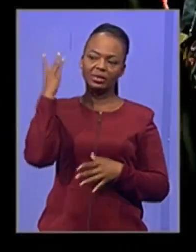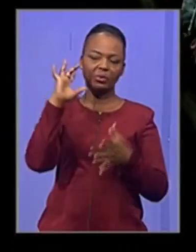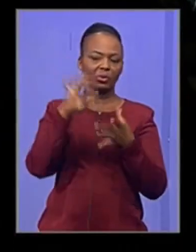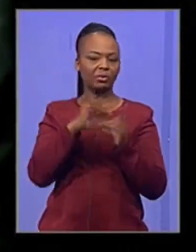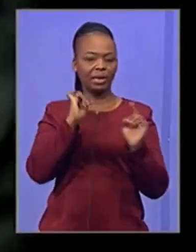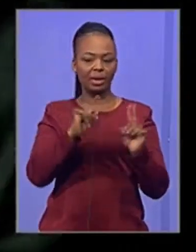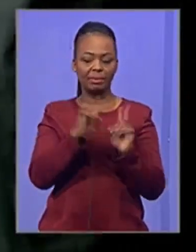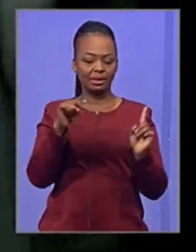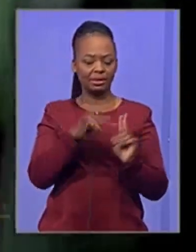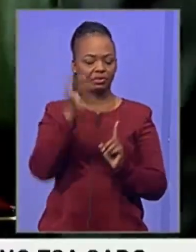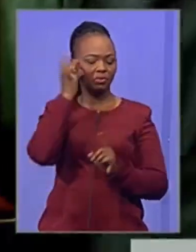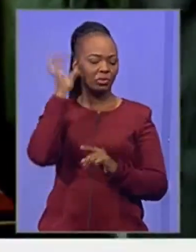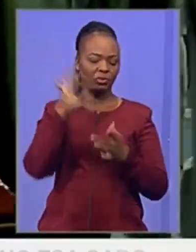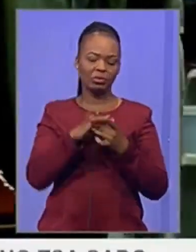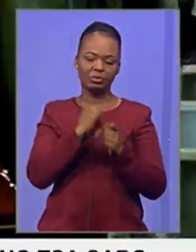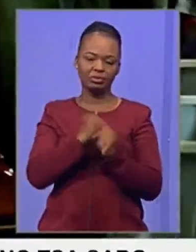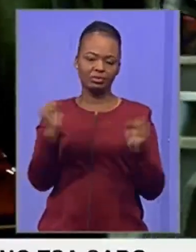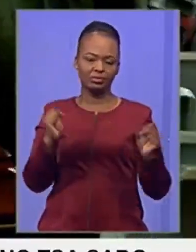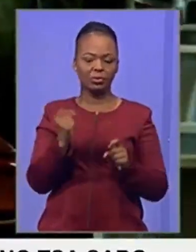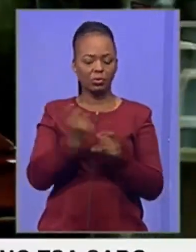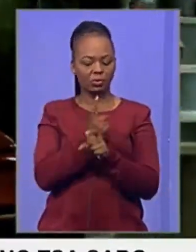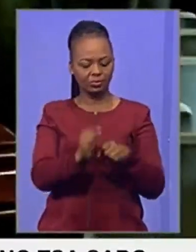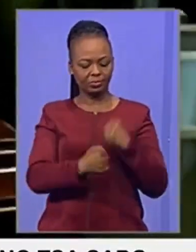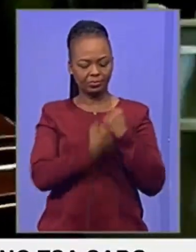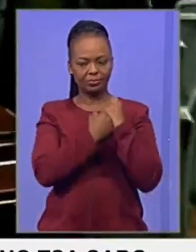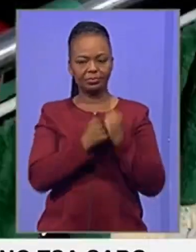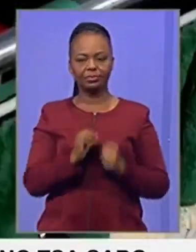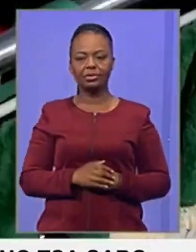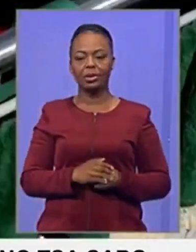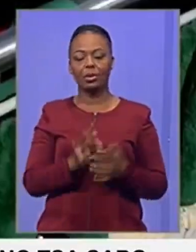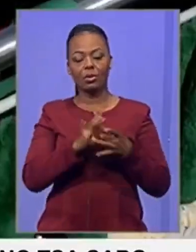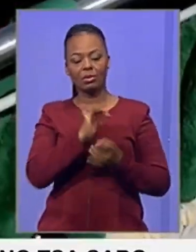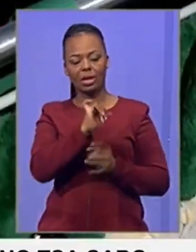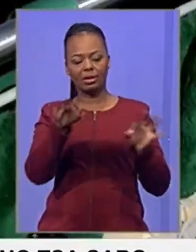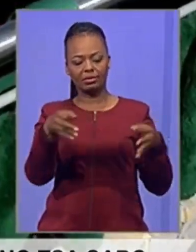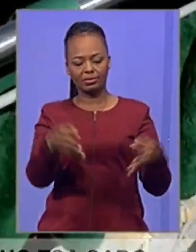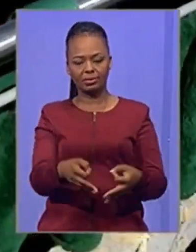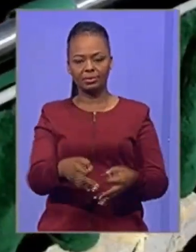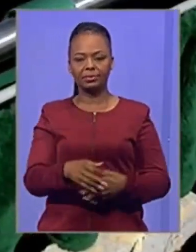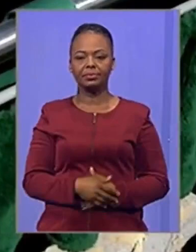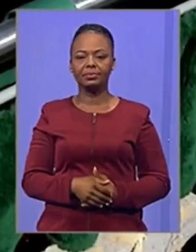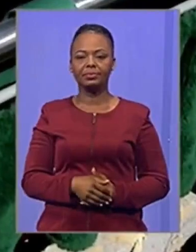teng. Ditaba o bolokilwe ka legeng la gagwe kwa Rammolotsi.